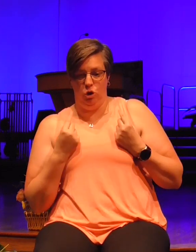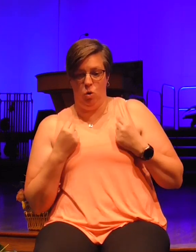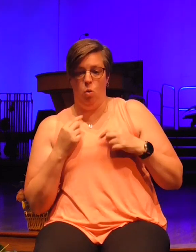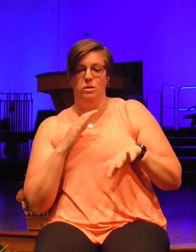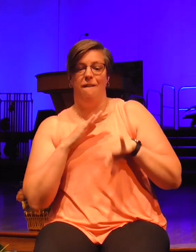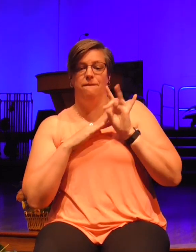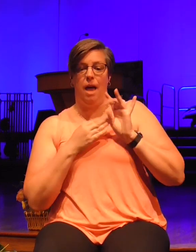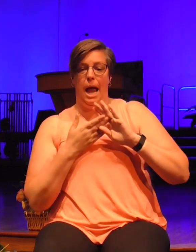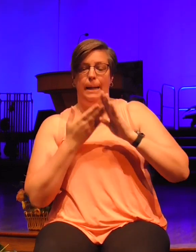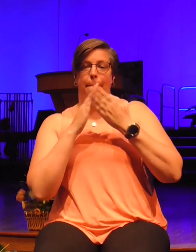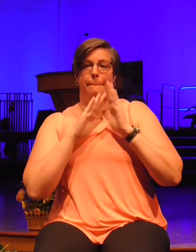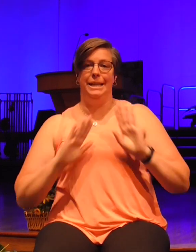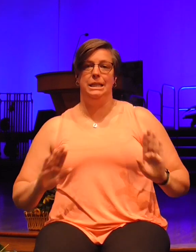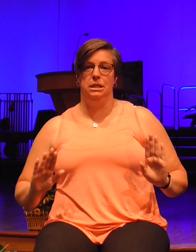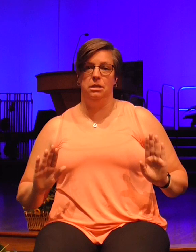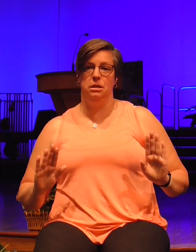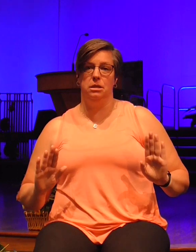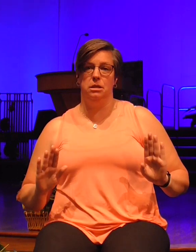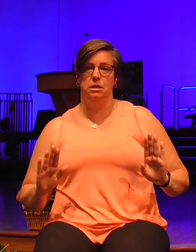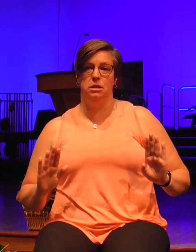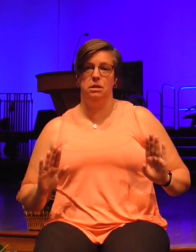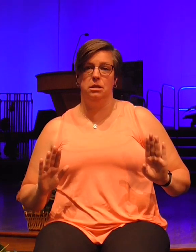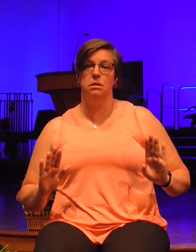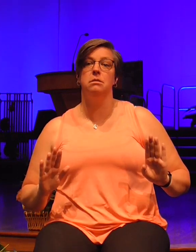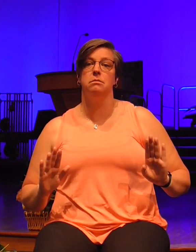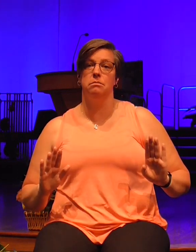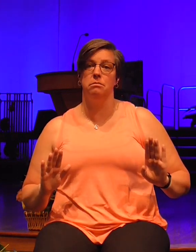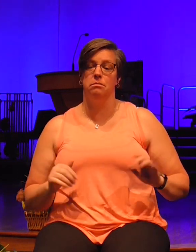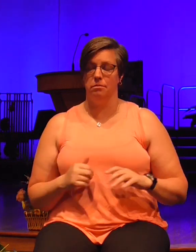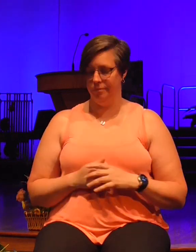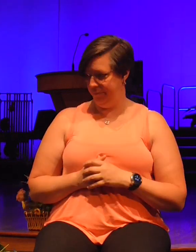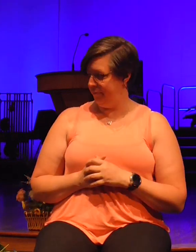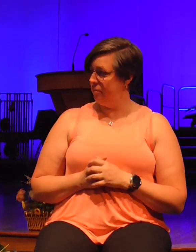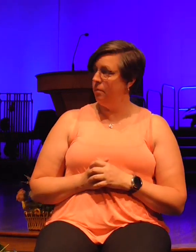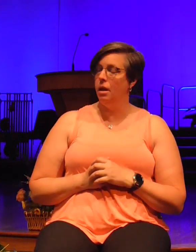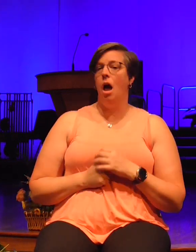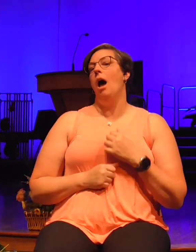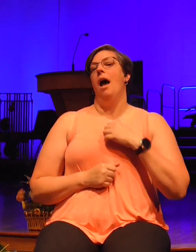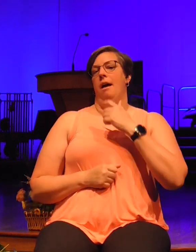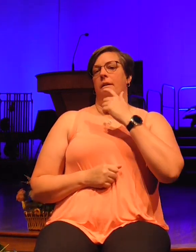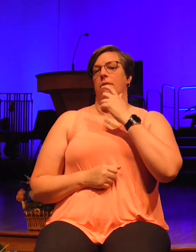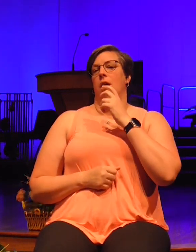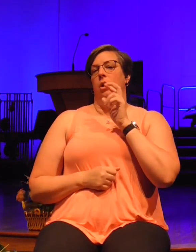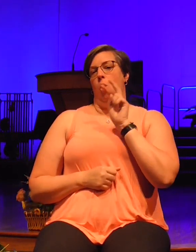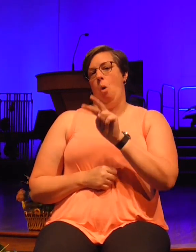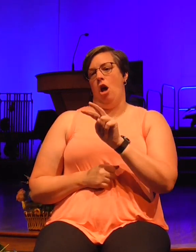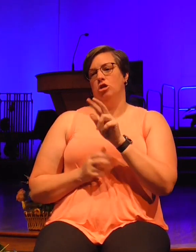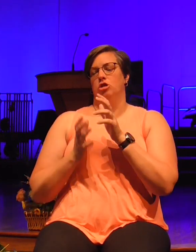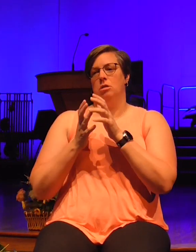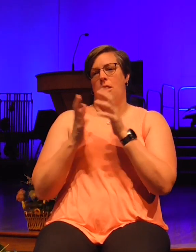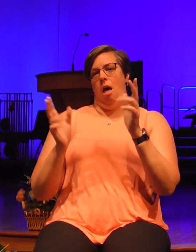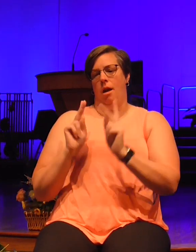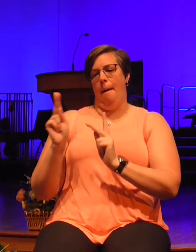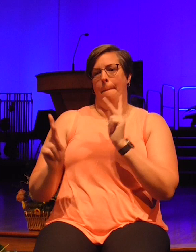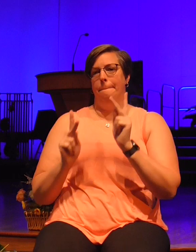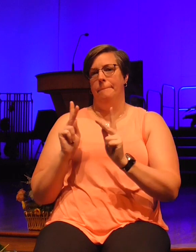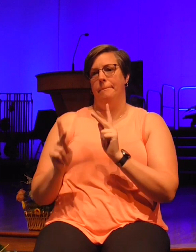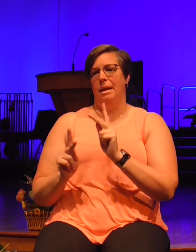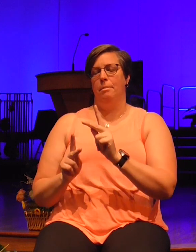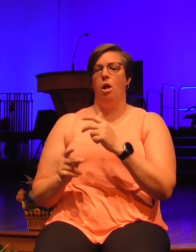I've watched many people deal with huge challenges, sometimes